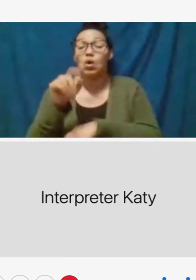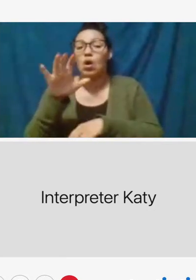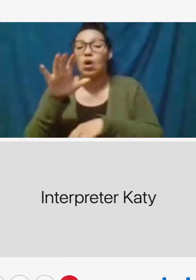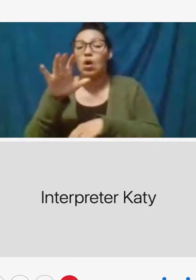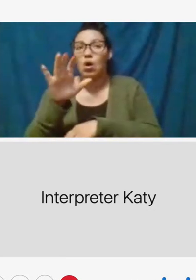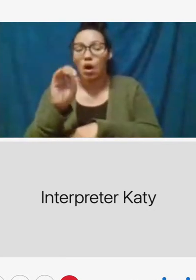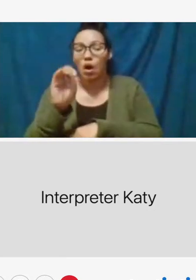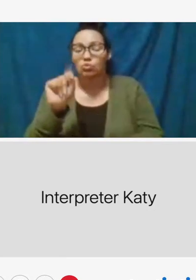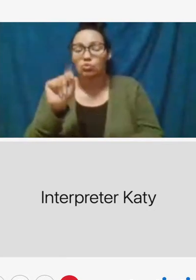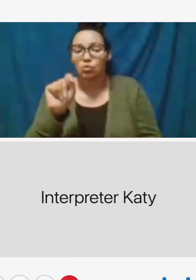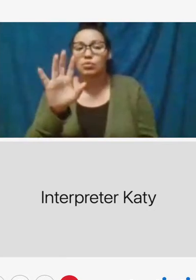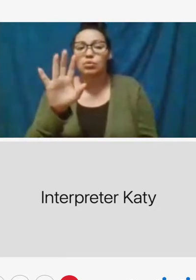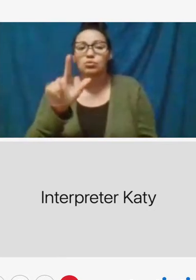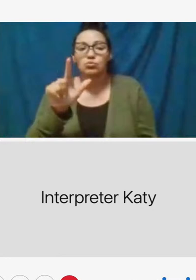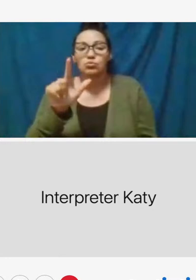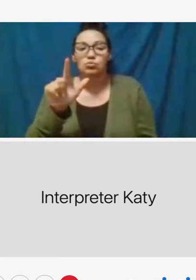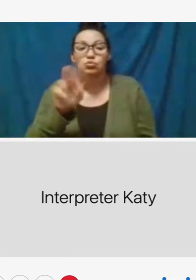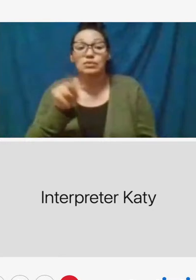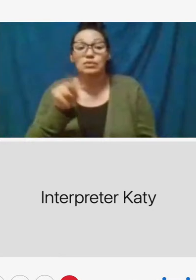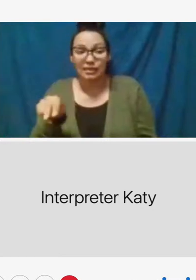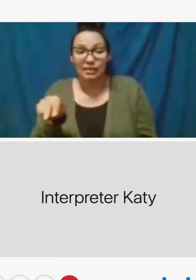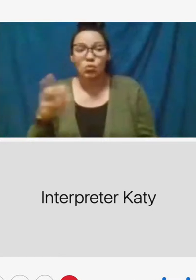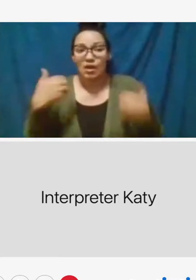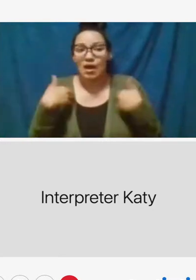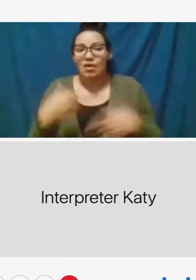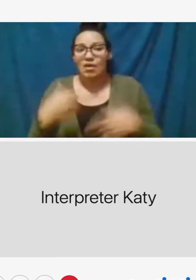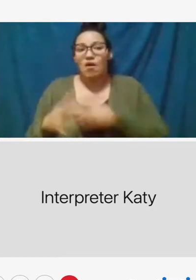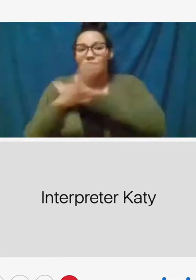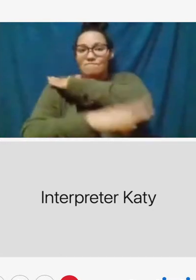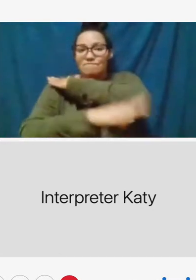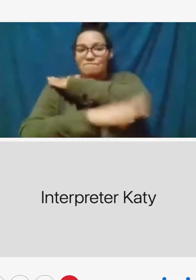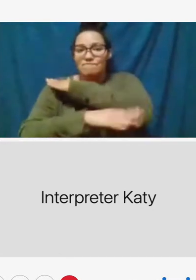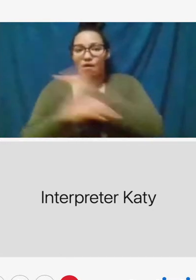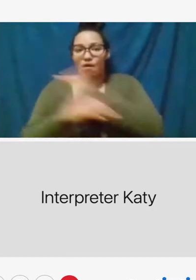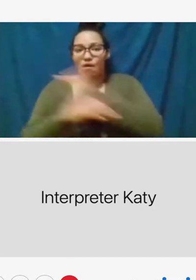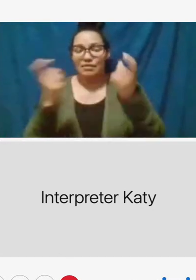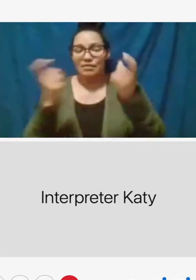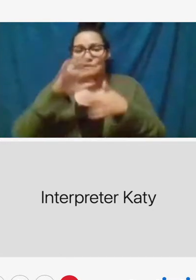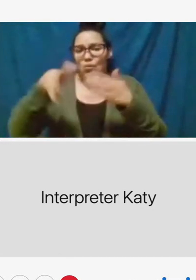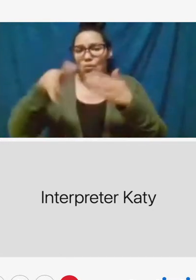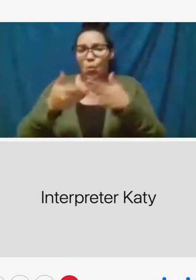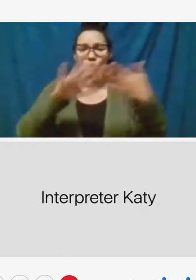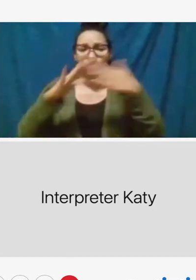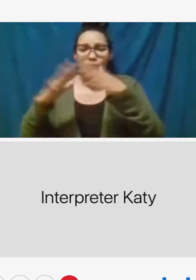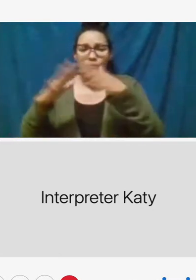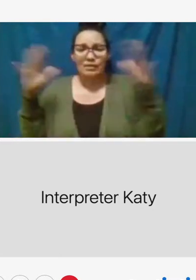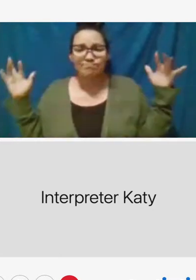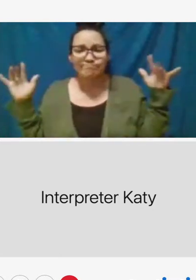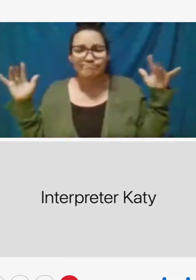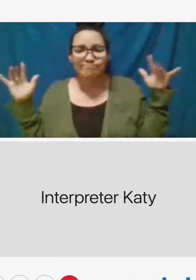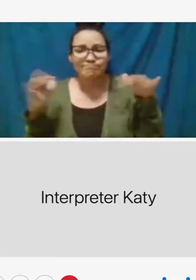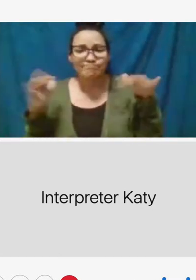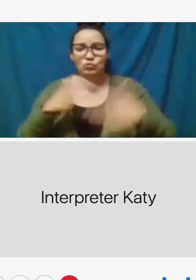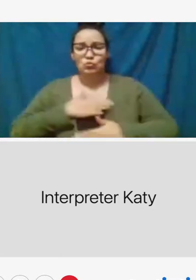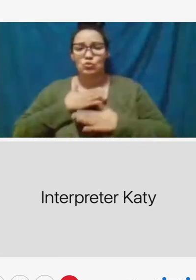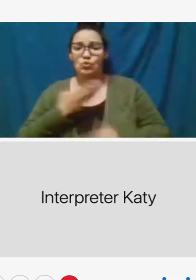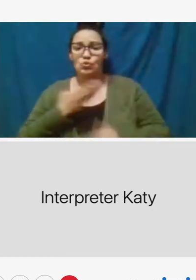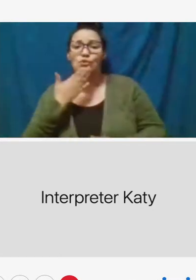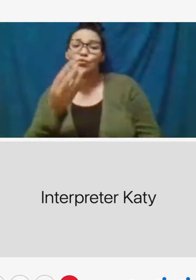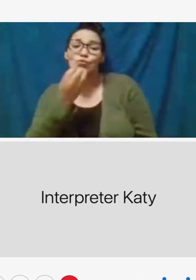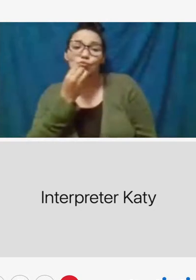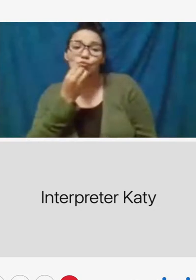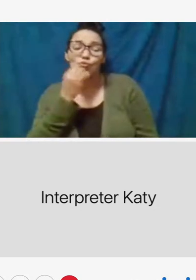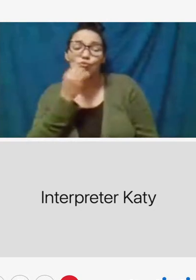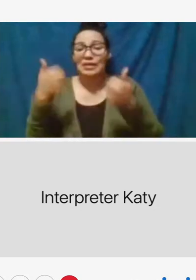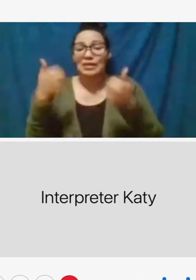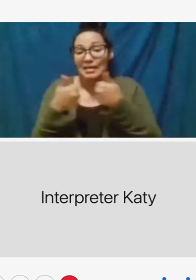Fest the whole Bloomington Community came together to enjoy some good food game games and music in our